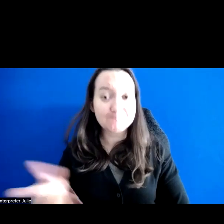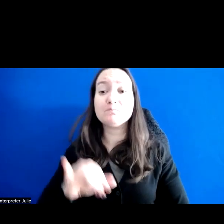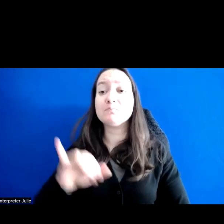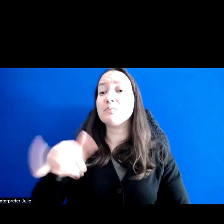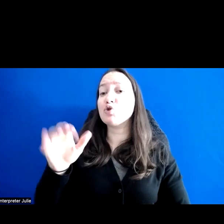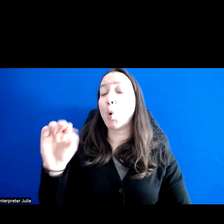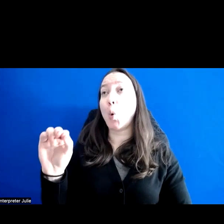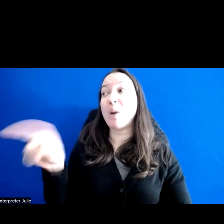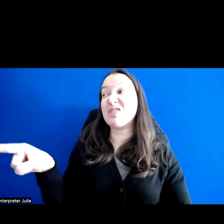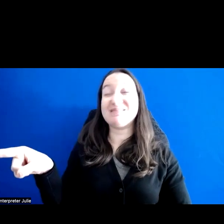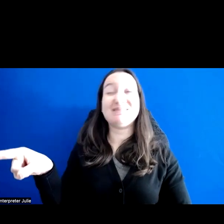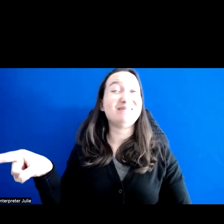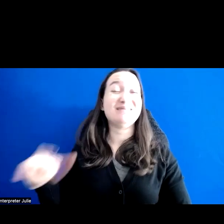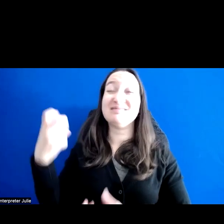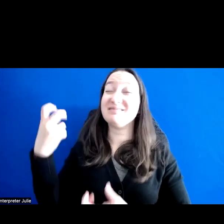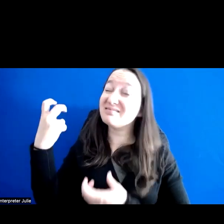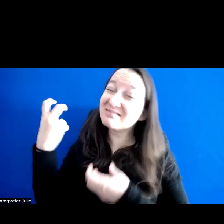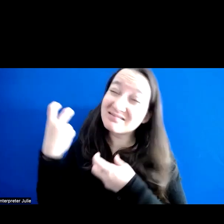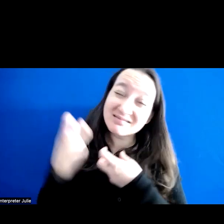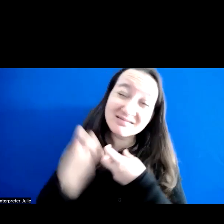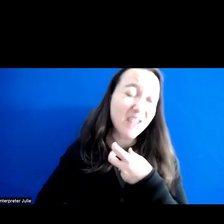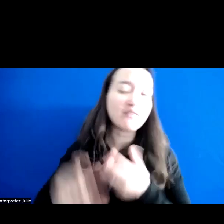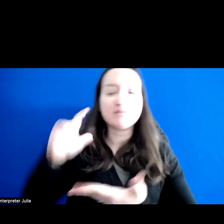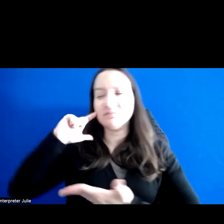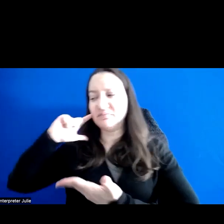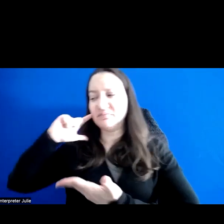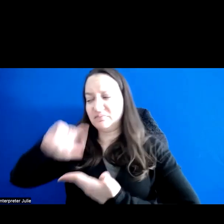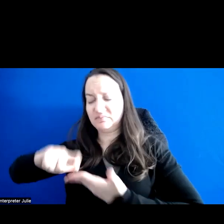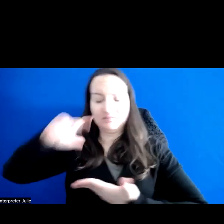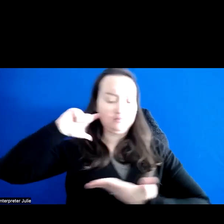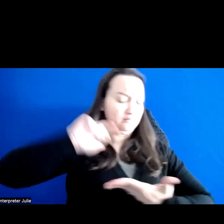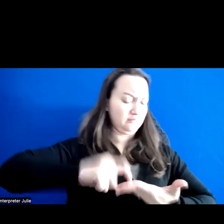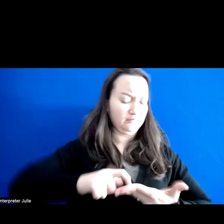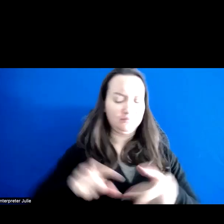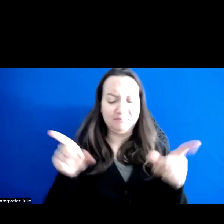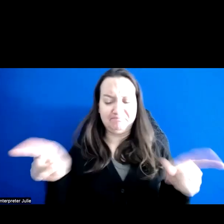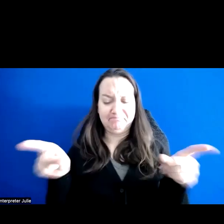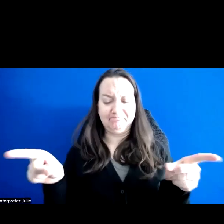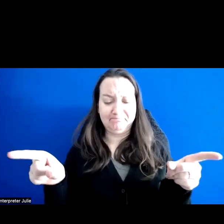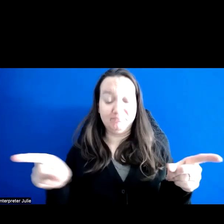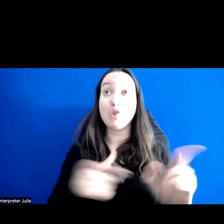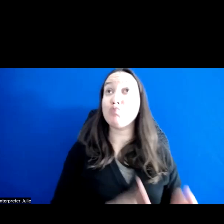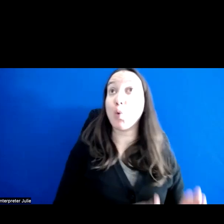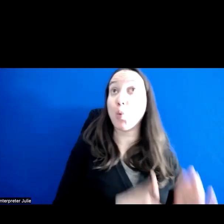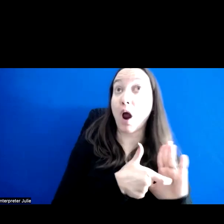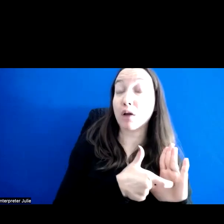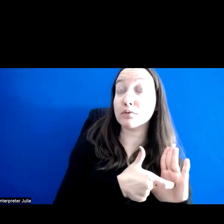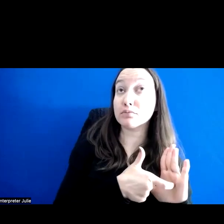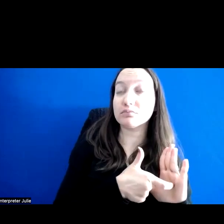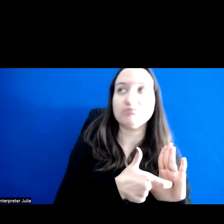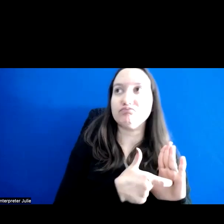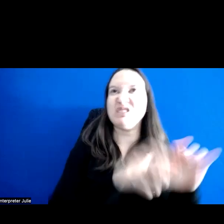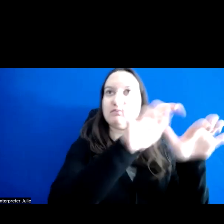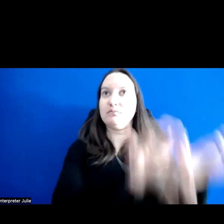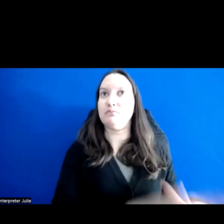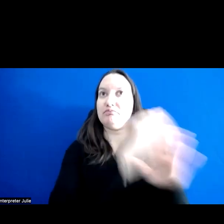Jo, however, had the greatest difficulty distinguishing in her mind between what was required of her, which was simply an